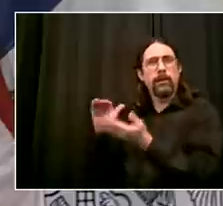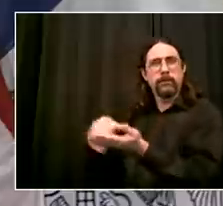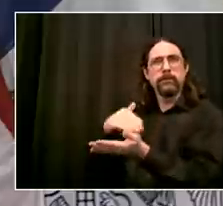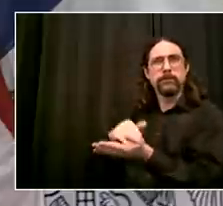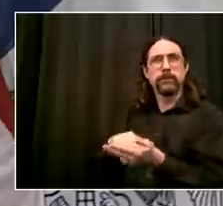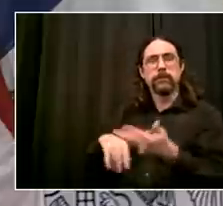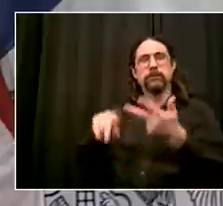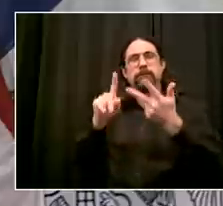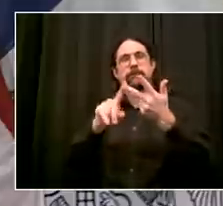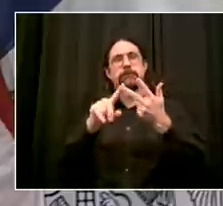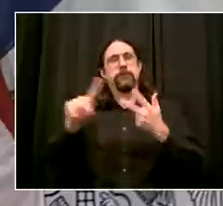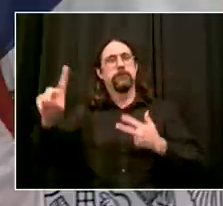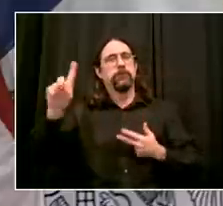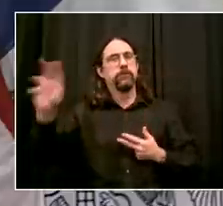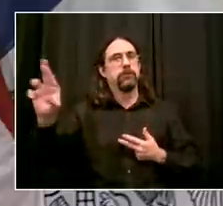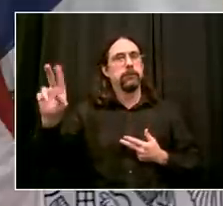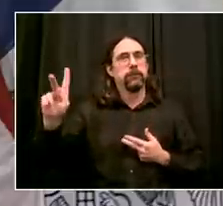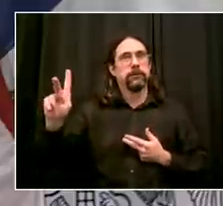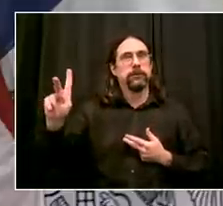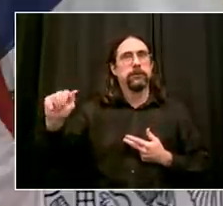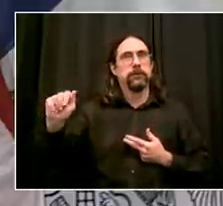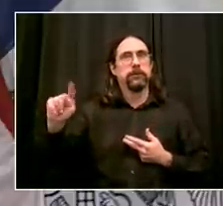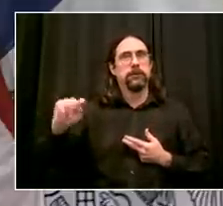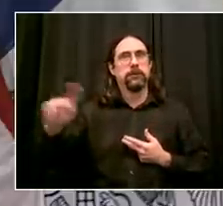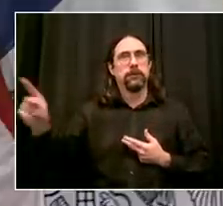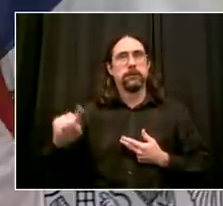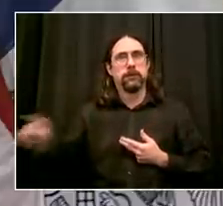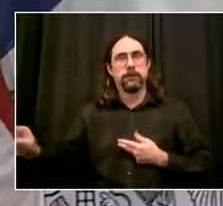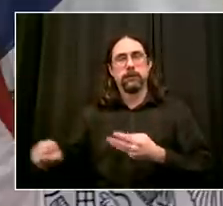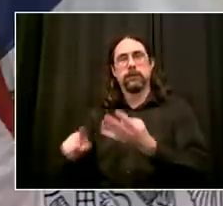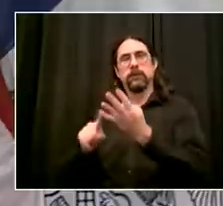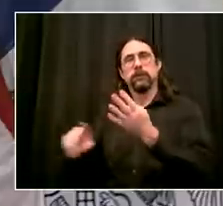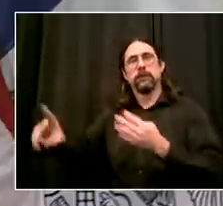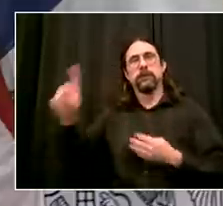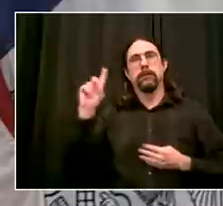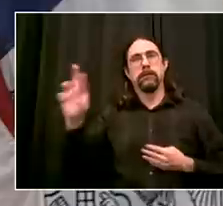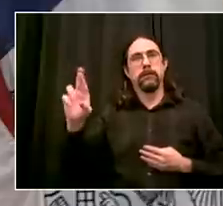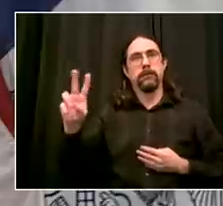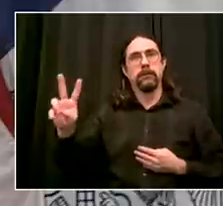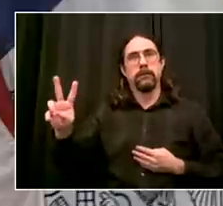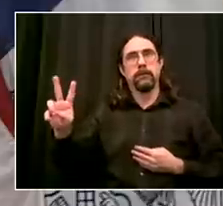And by Shatira. The first question today goes to Katie from the Wall Street Journal.